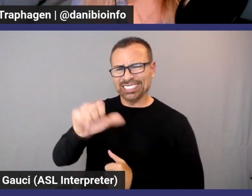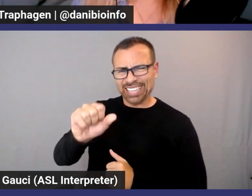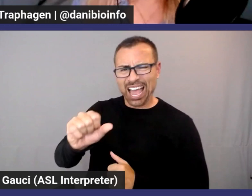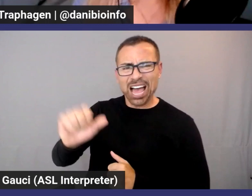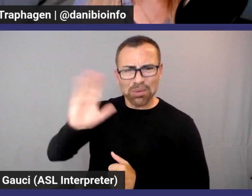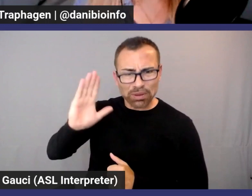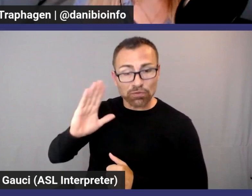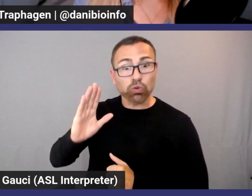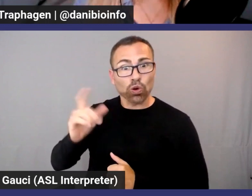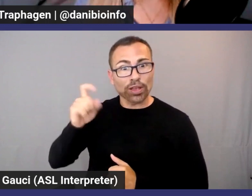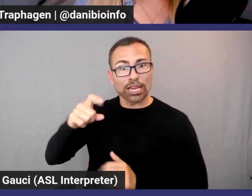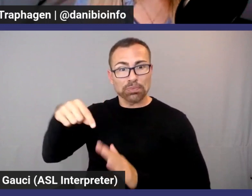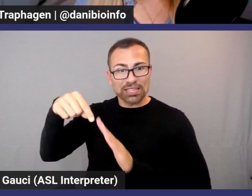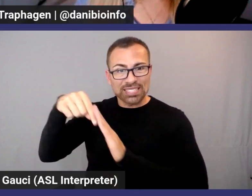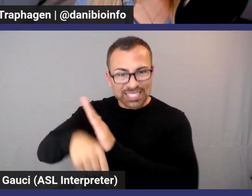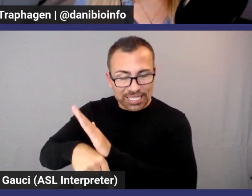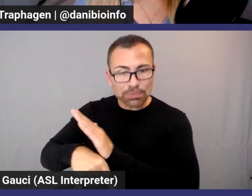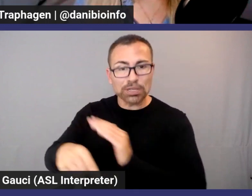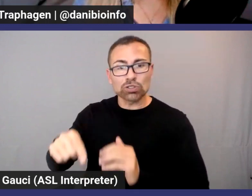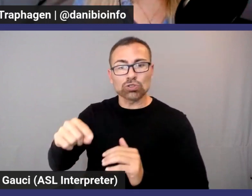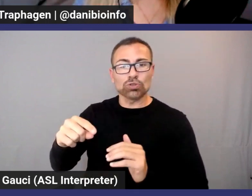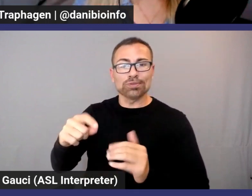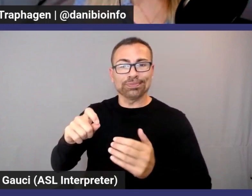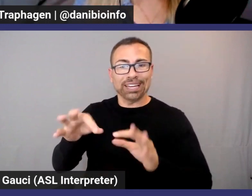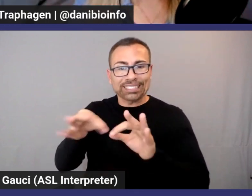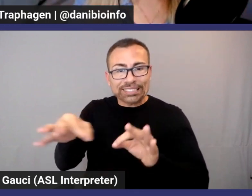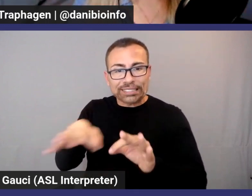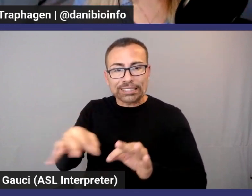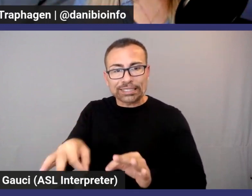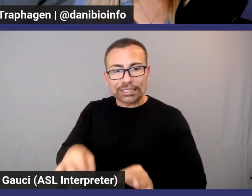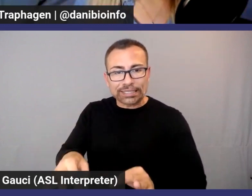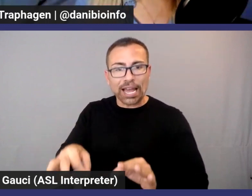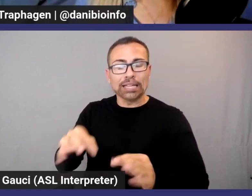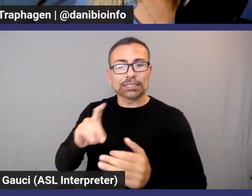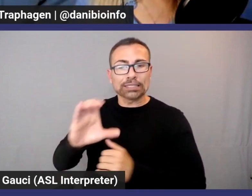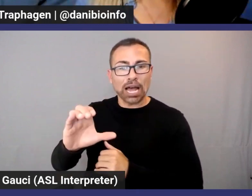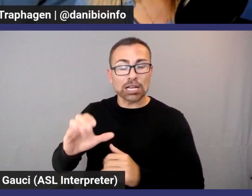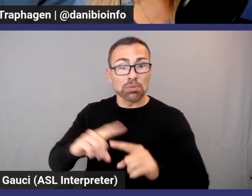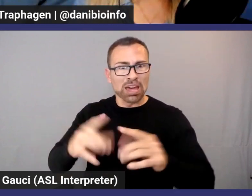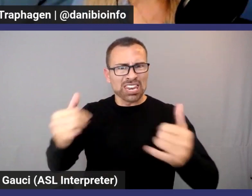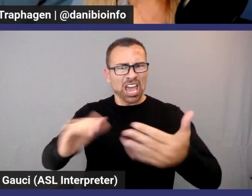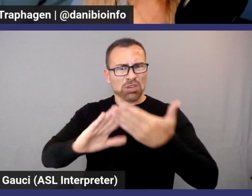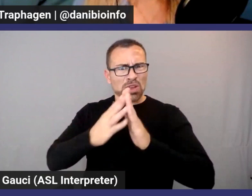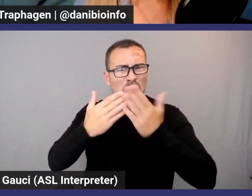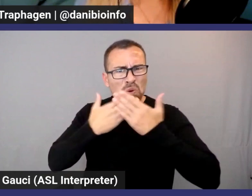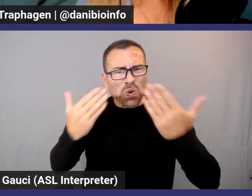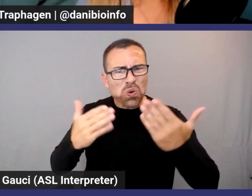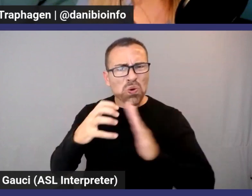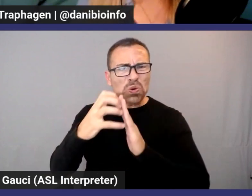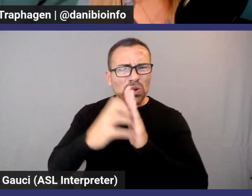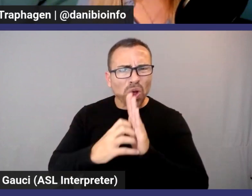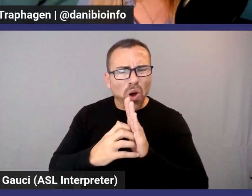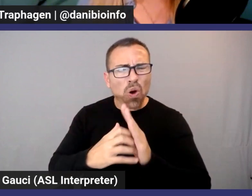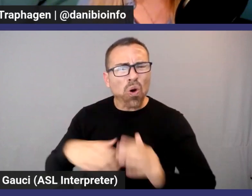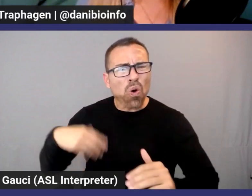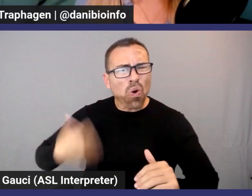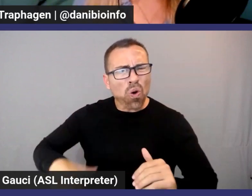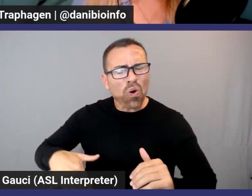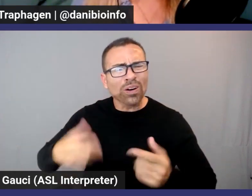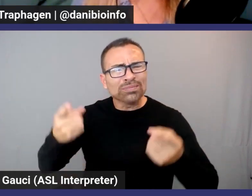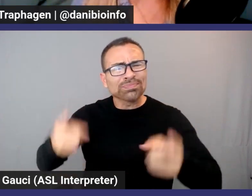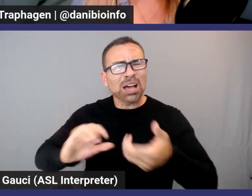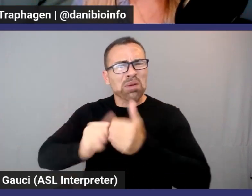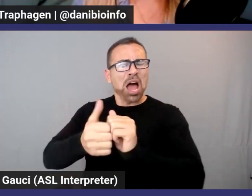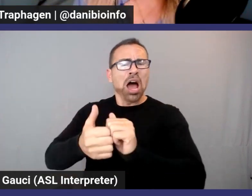stacks to really access some of this, right? And now you're making it a no-code solution. How did that come about? And how did you think to focus on